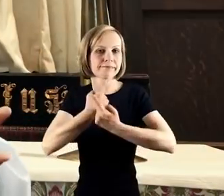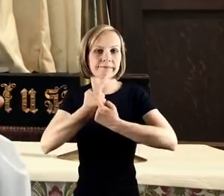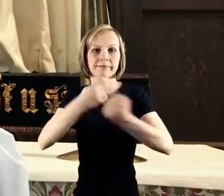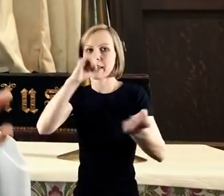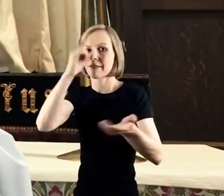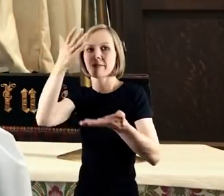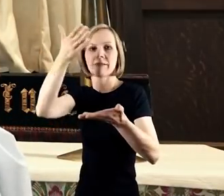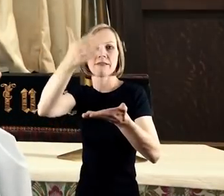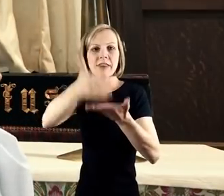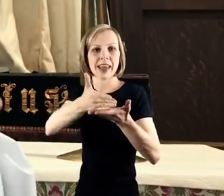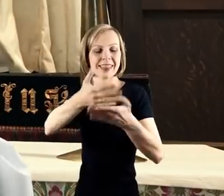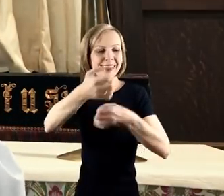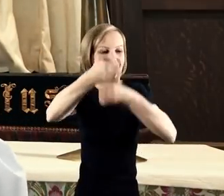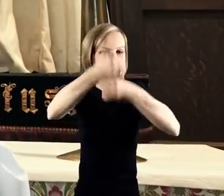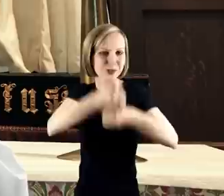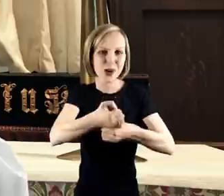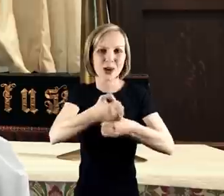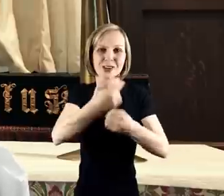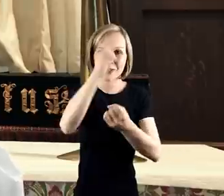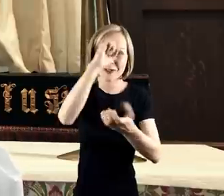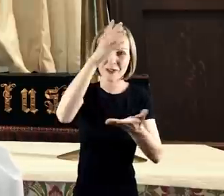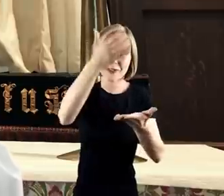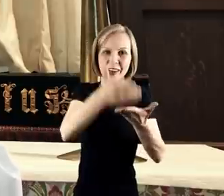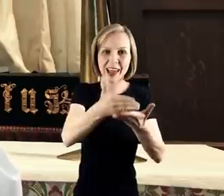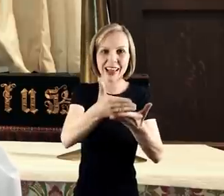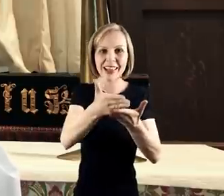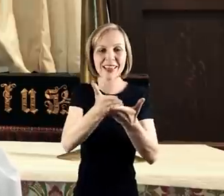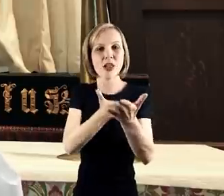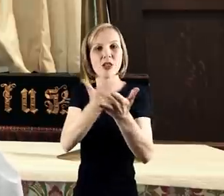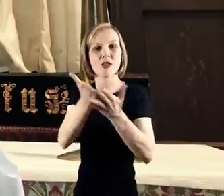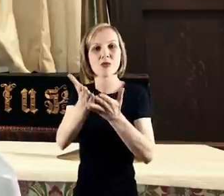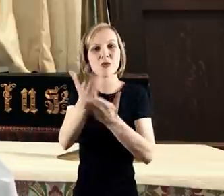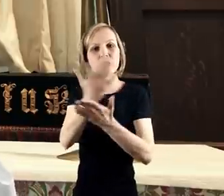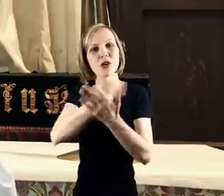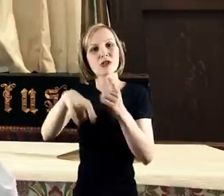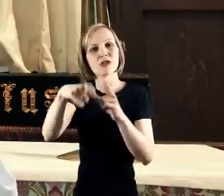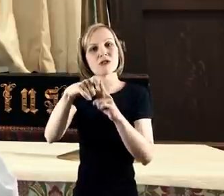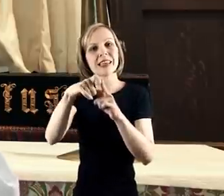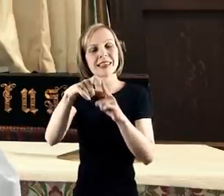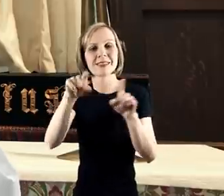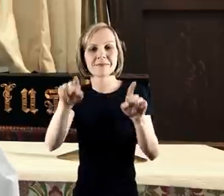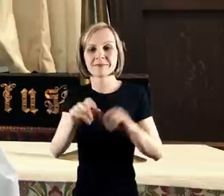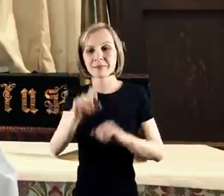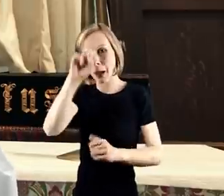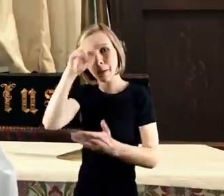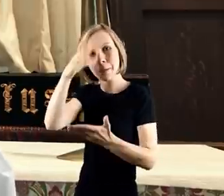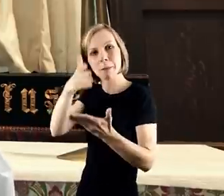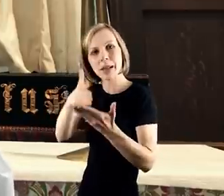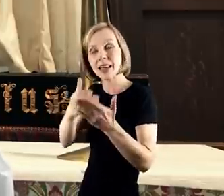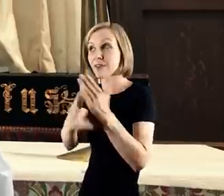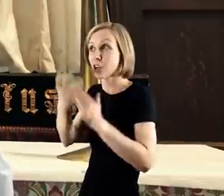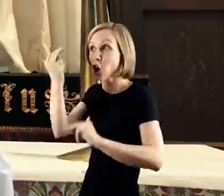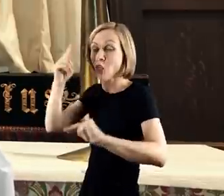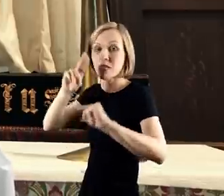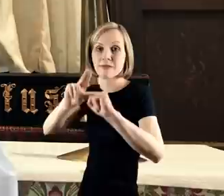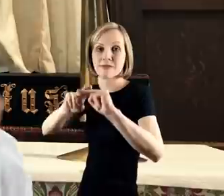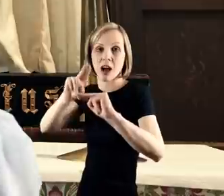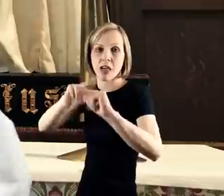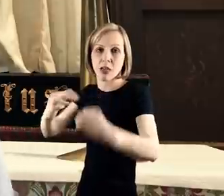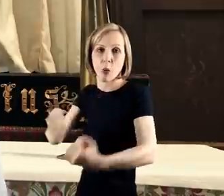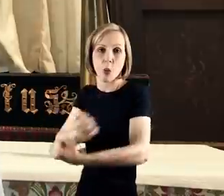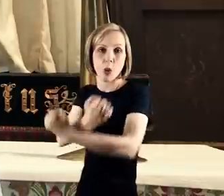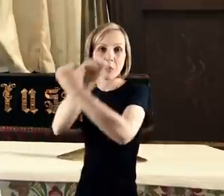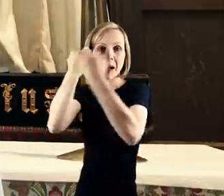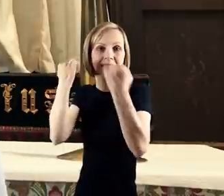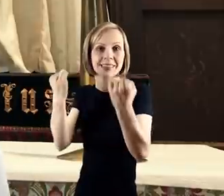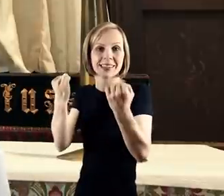Let us declare our faith and the faith of the Church in the words of the Apostles' Creed. I believe in God